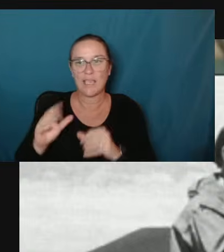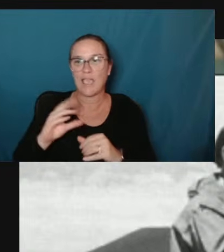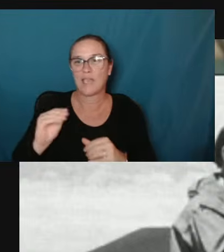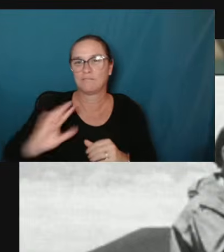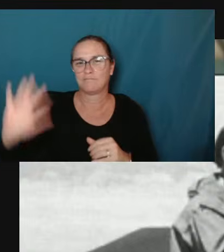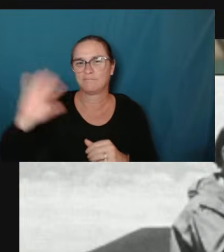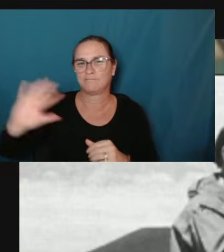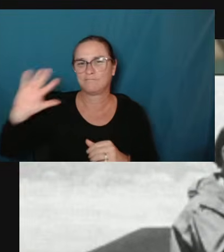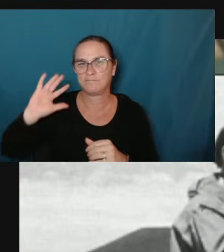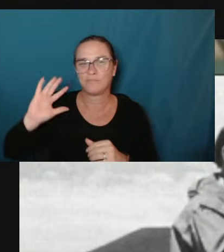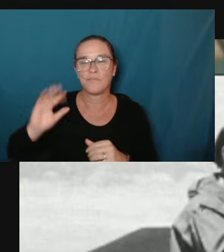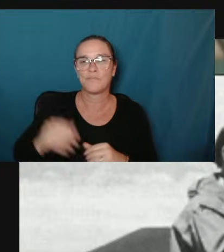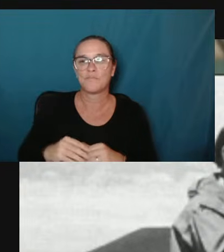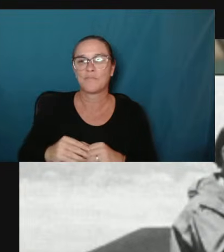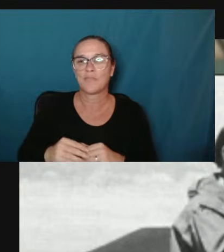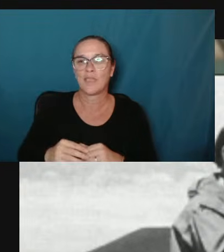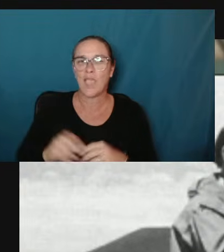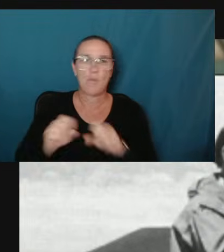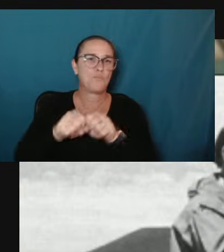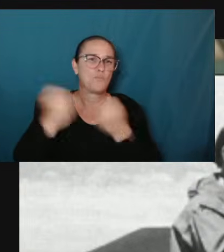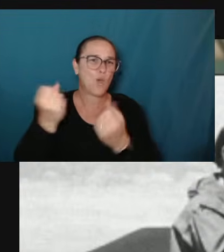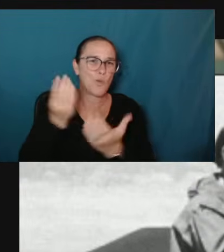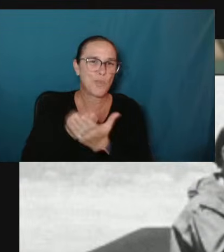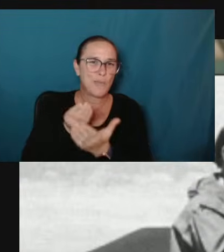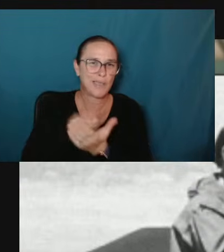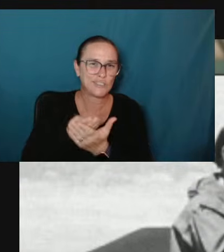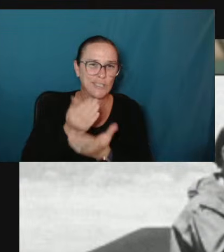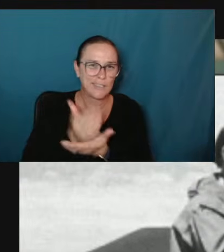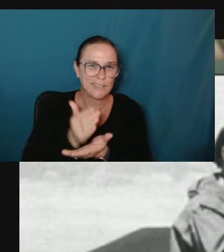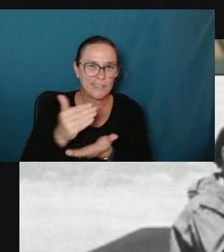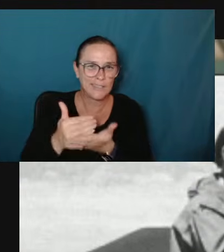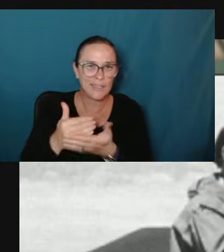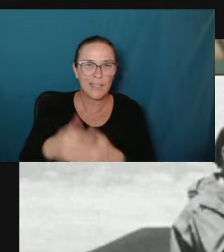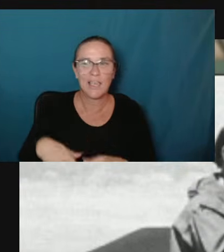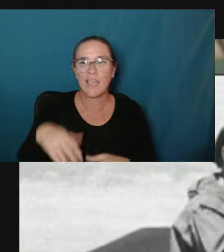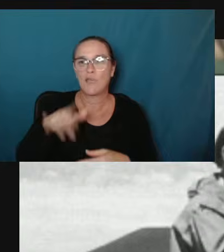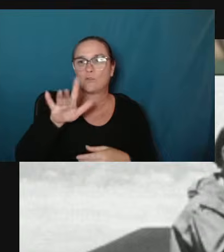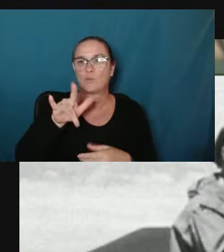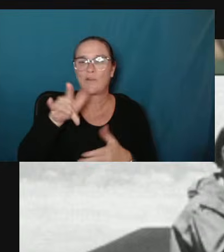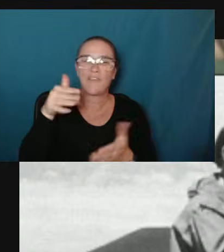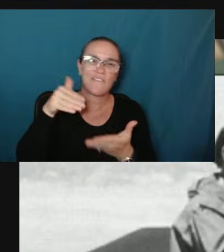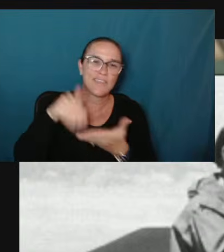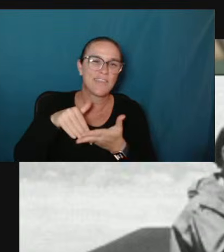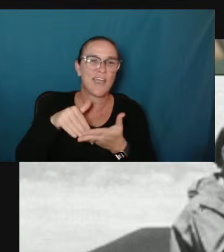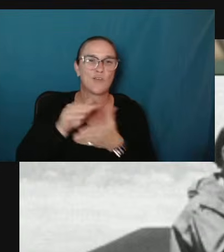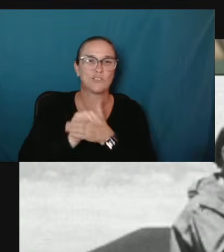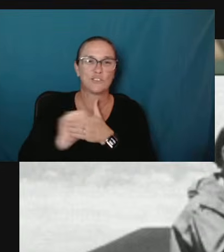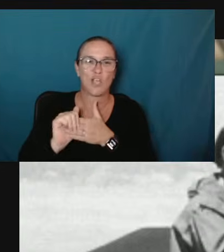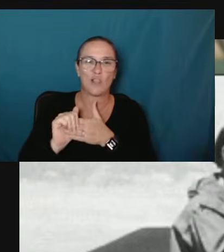it was budget breaking, as he describes. In 1970, it was $25,000.